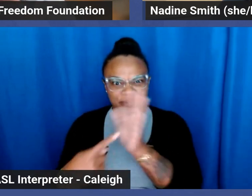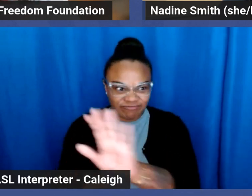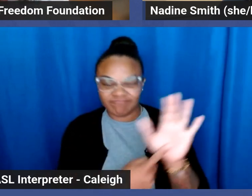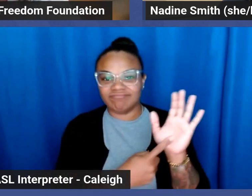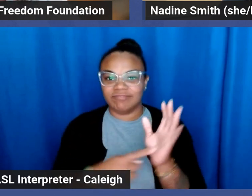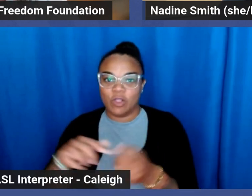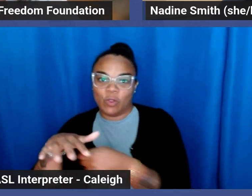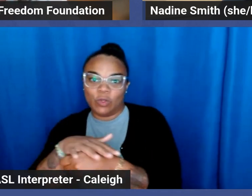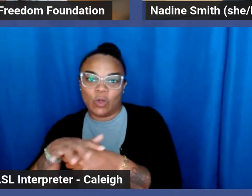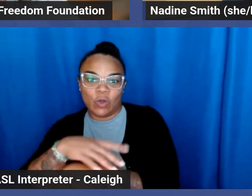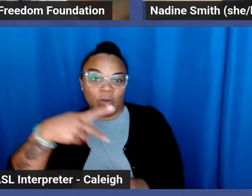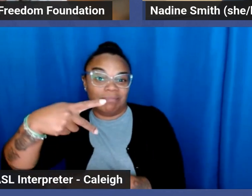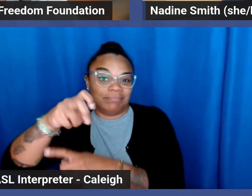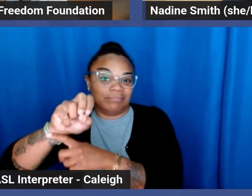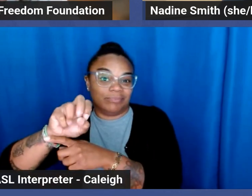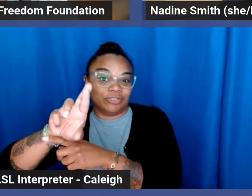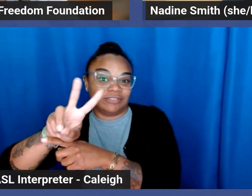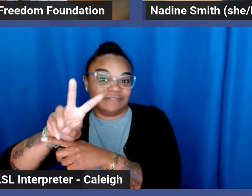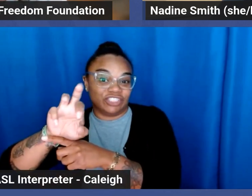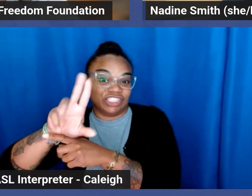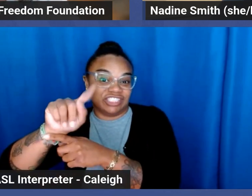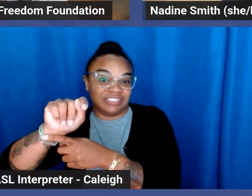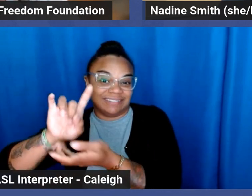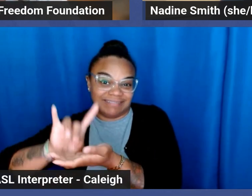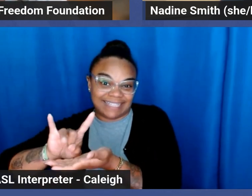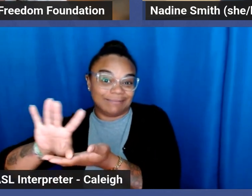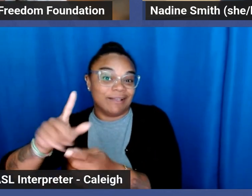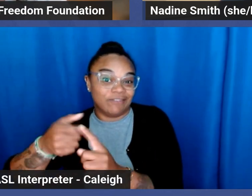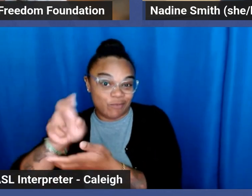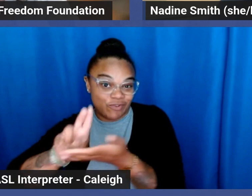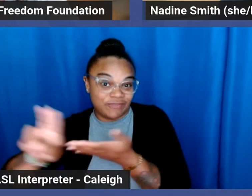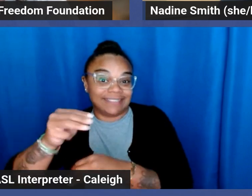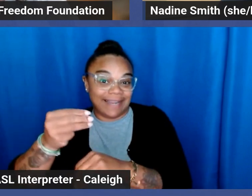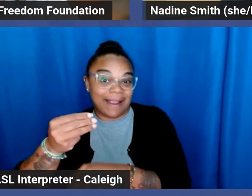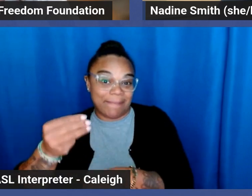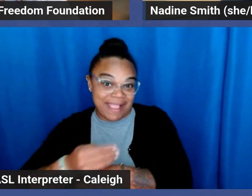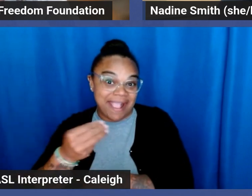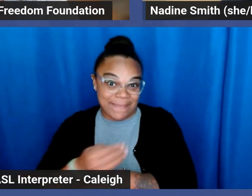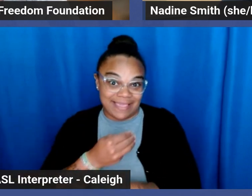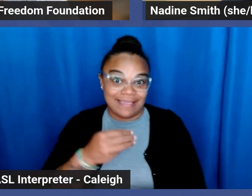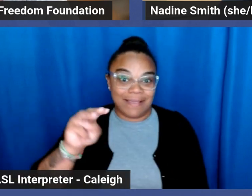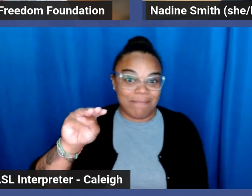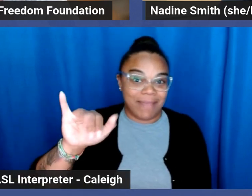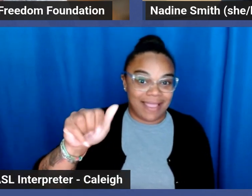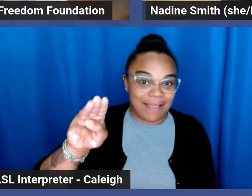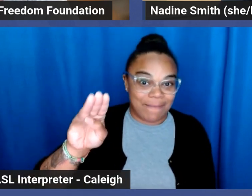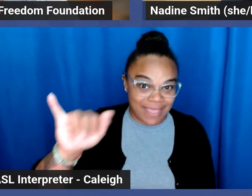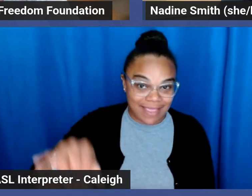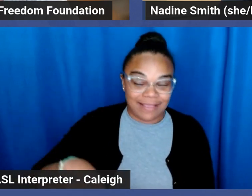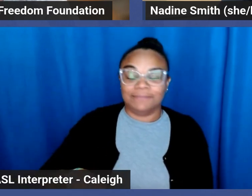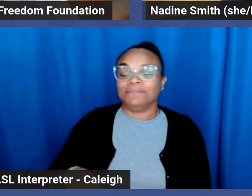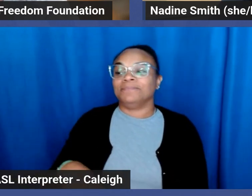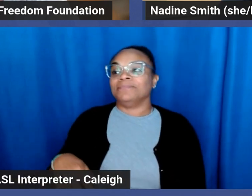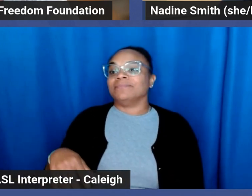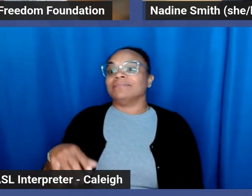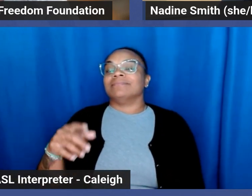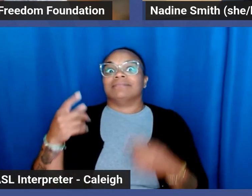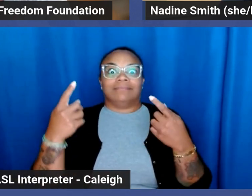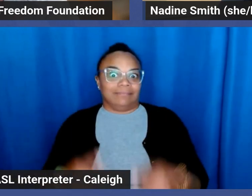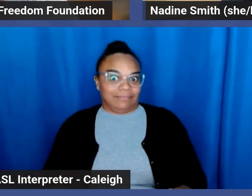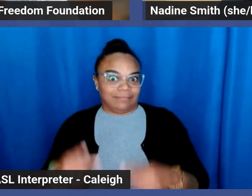expelled from University of Miami. Mm. And she said, I lied and I lied and I lied. And